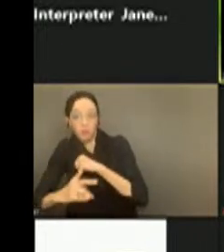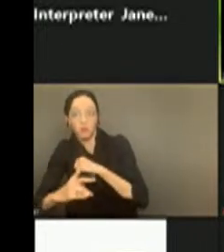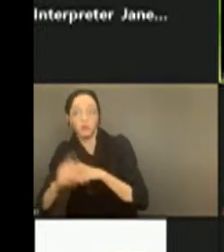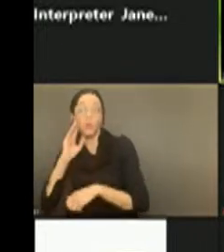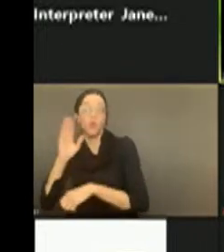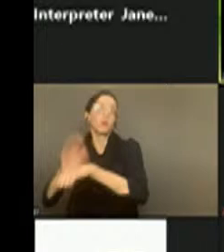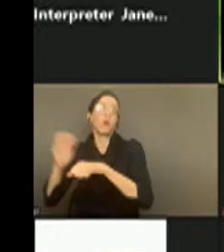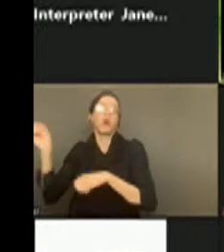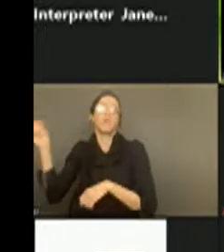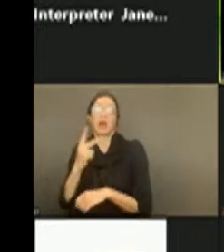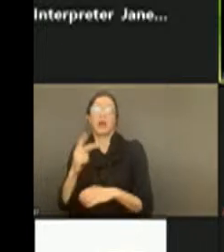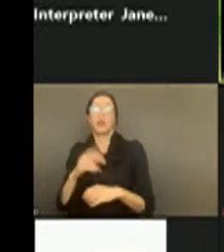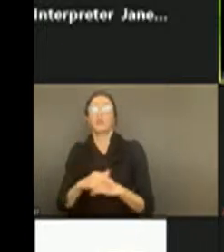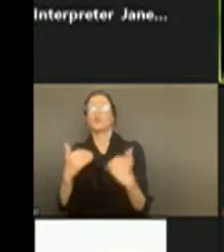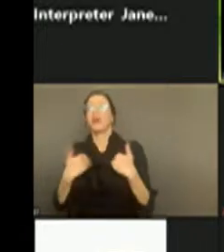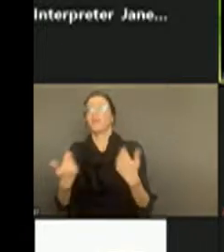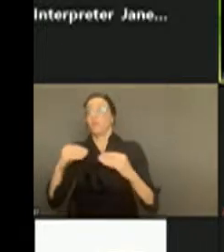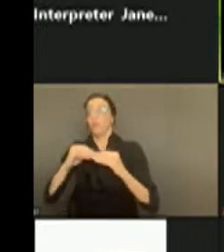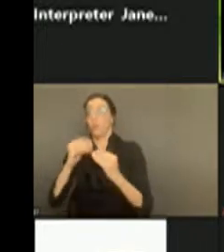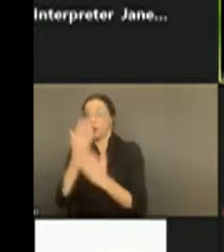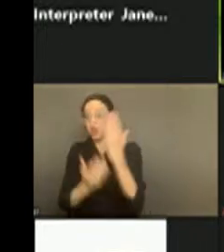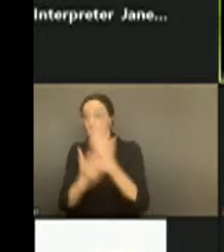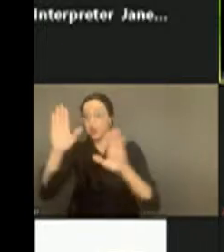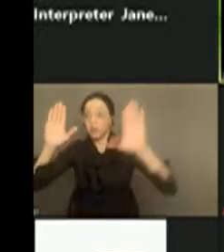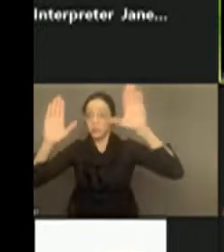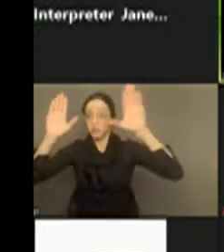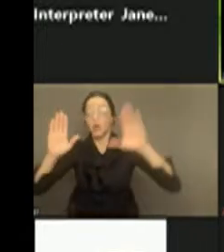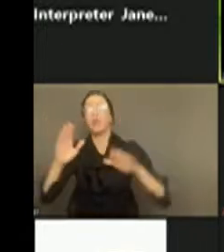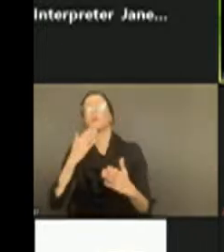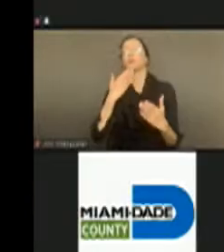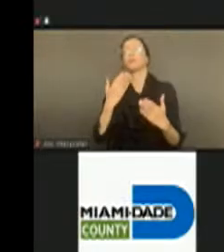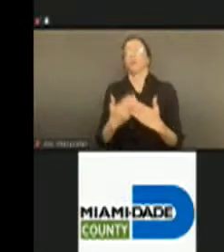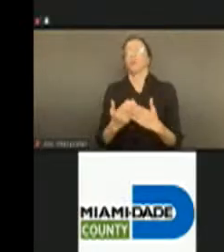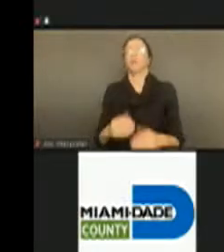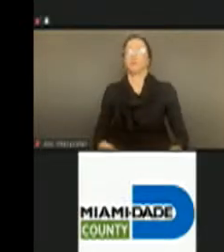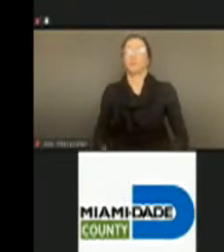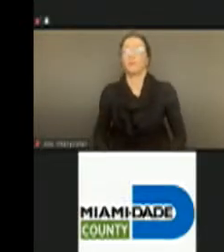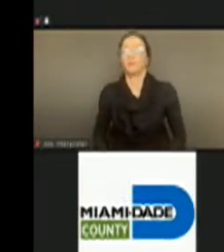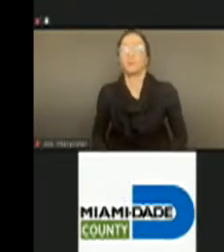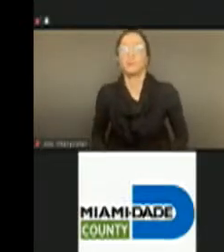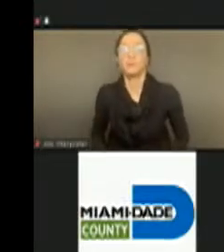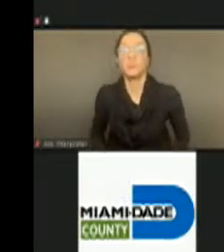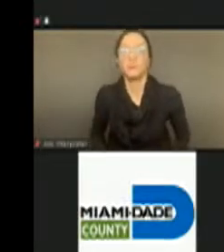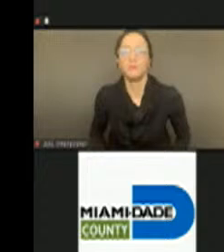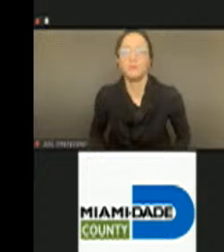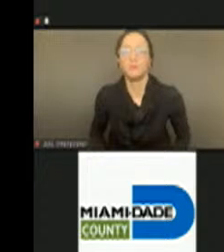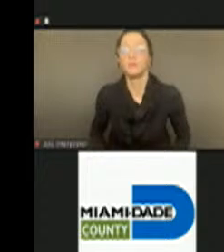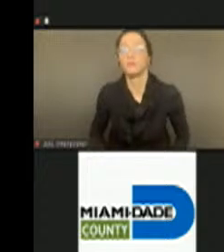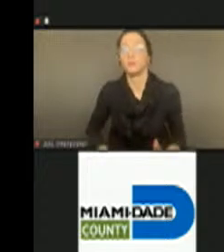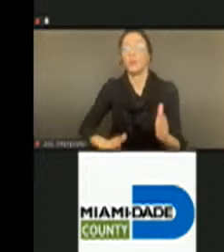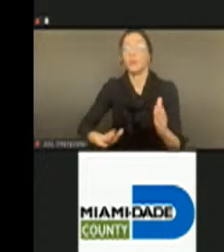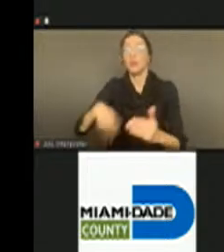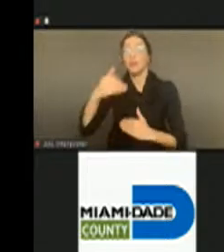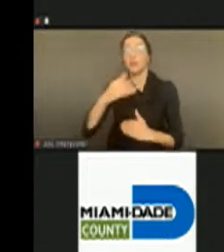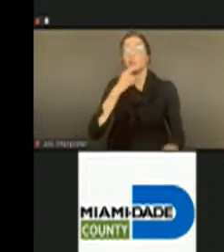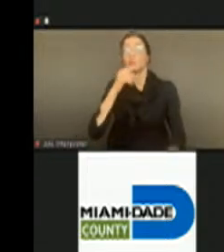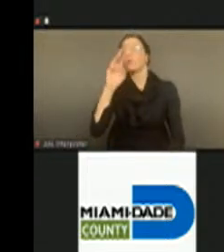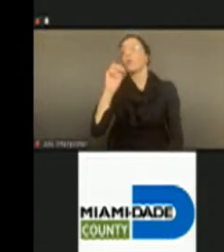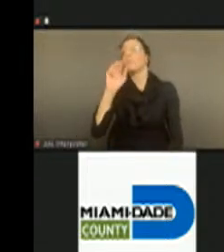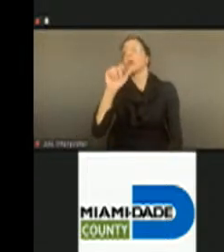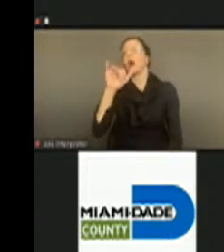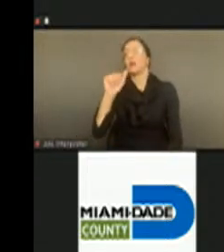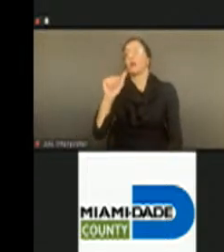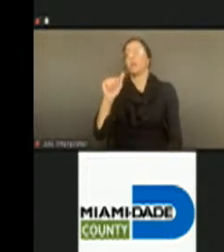hands. Good. Maya Ragsdale, please open your mic and state your name and address for the